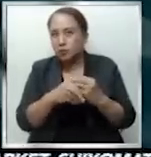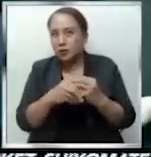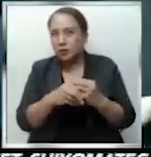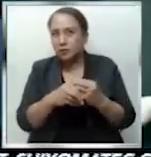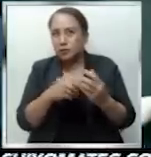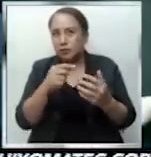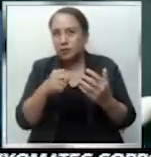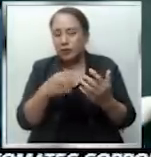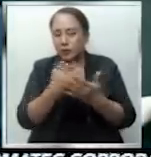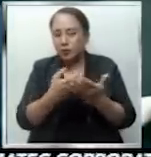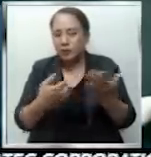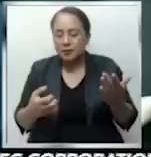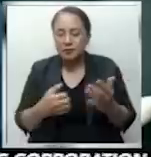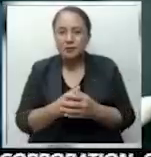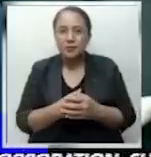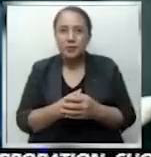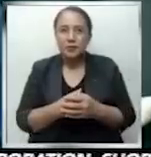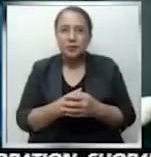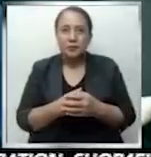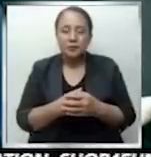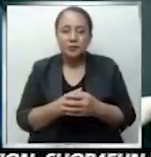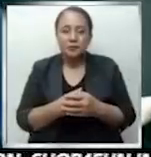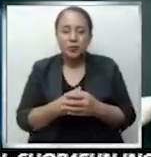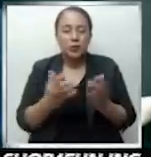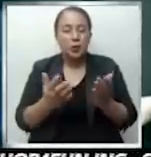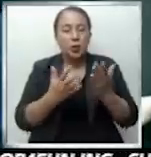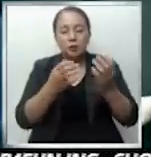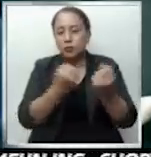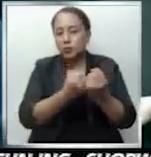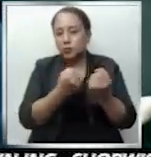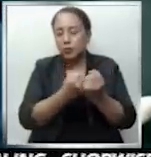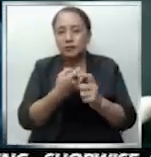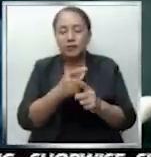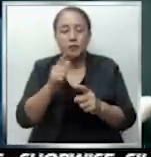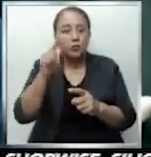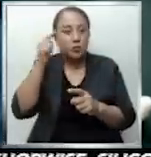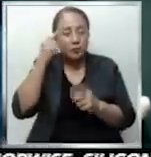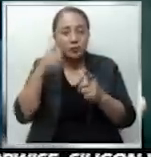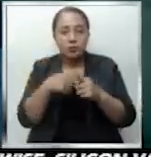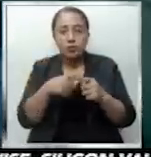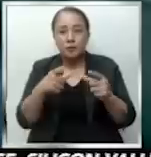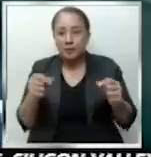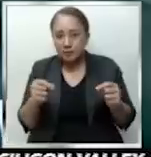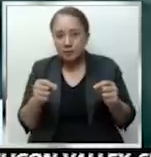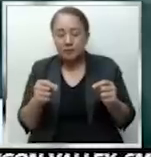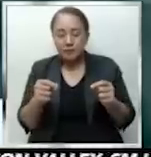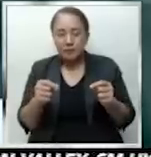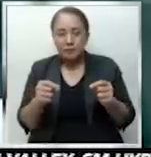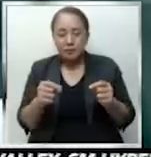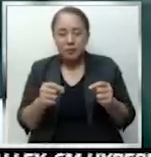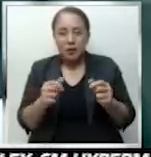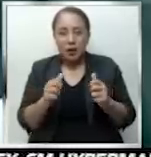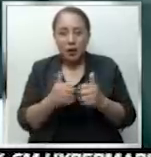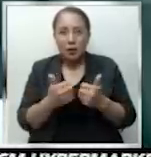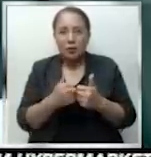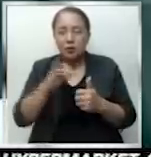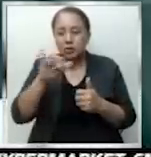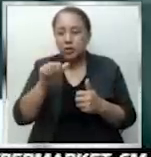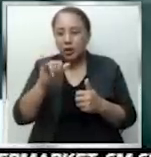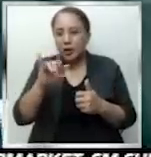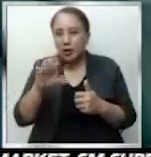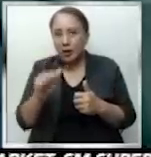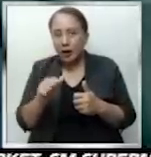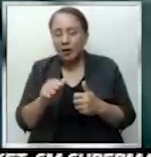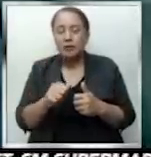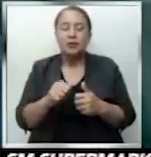equipment. The offer of support from the government of Japan through the JICA and the Japan Coast